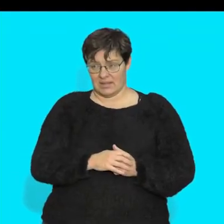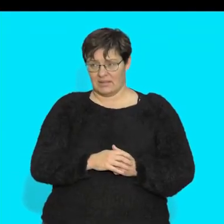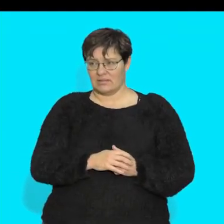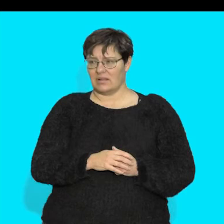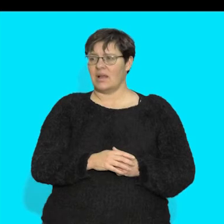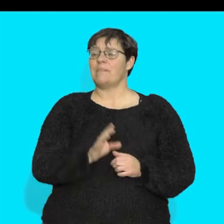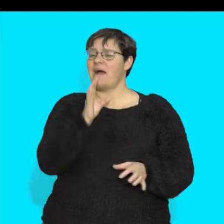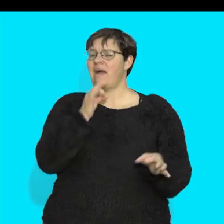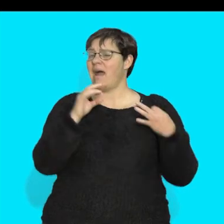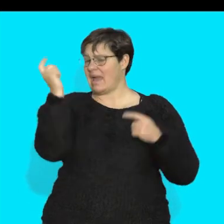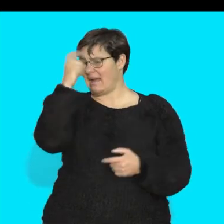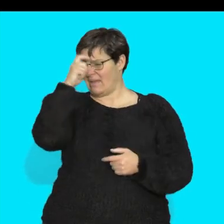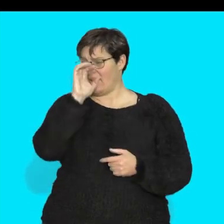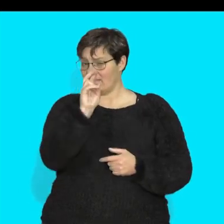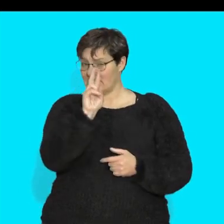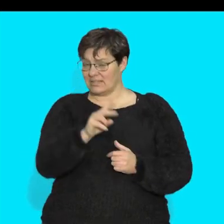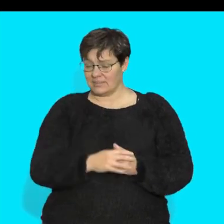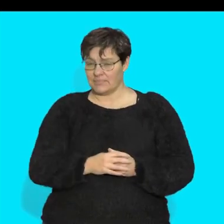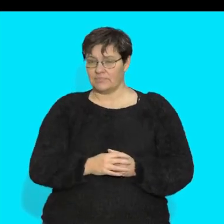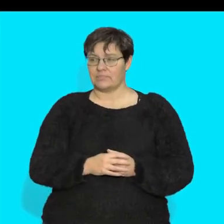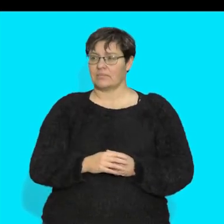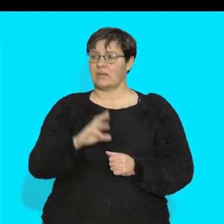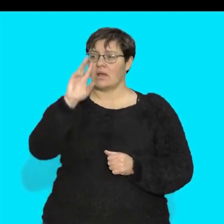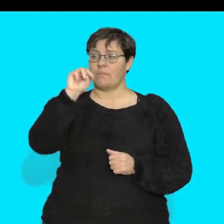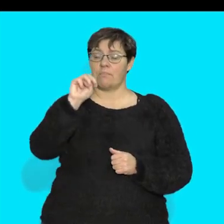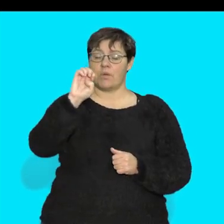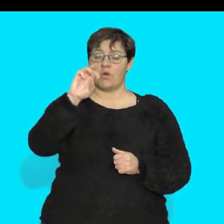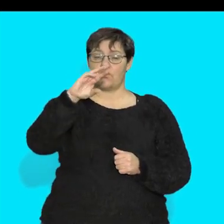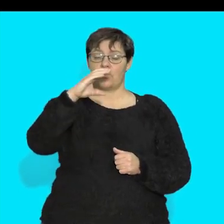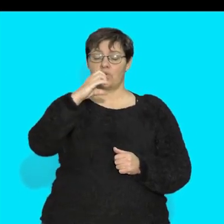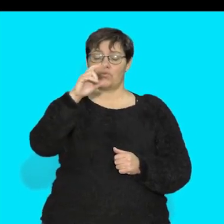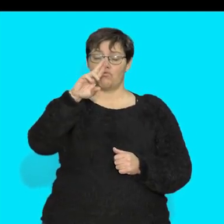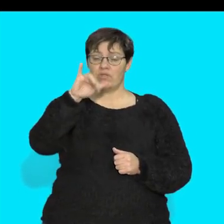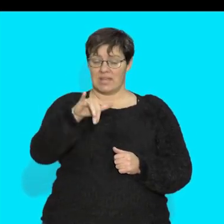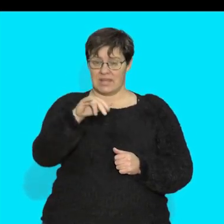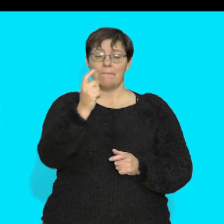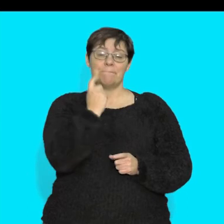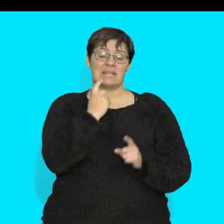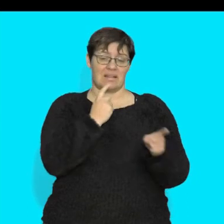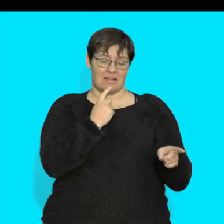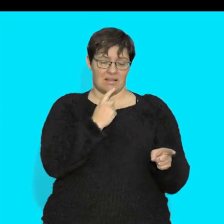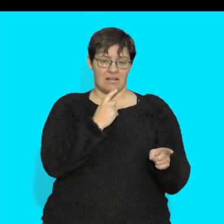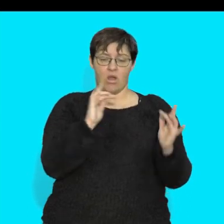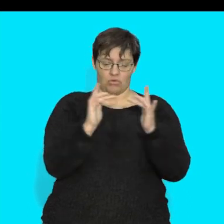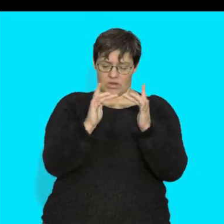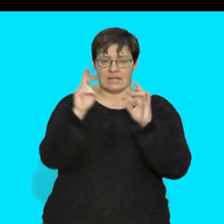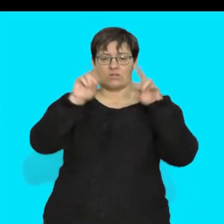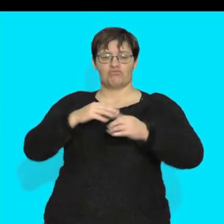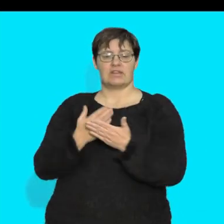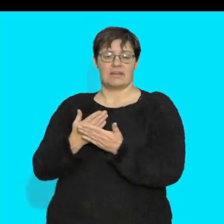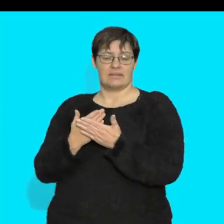So mercury, because it's a metal, can be connected to electricity. And so we